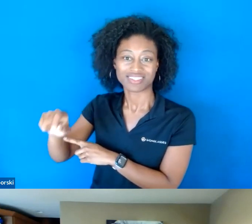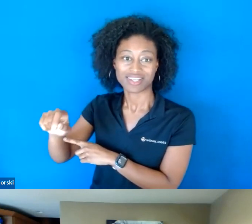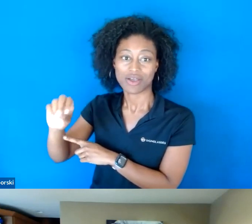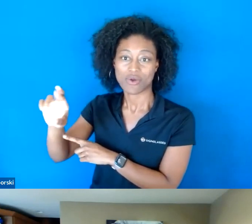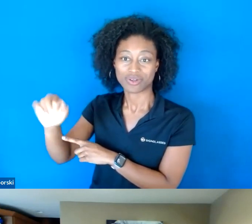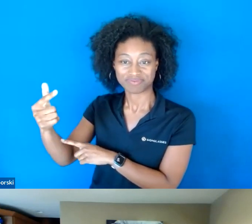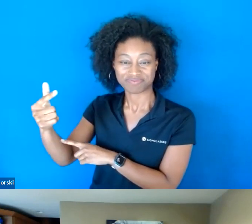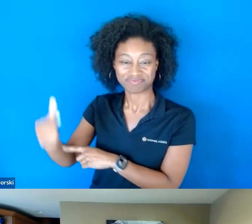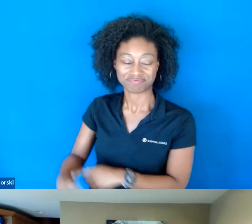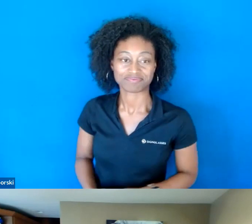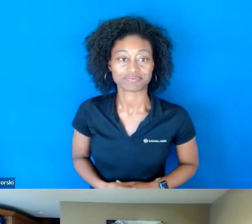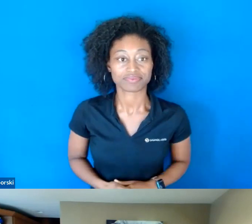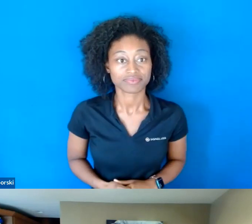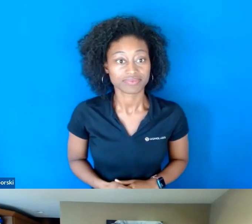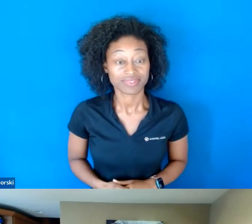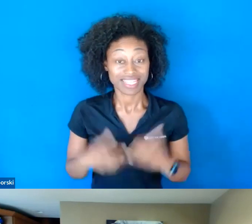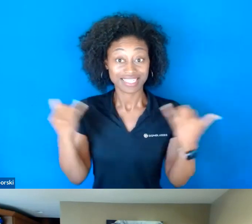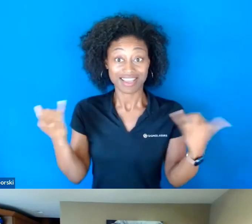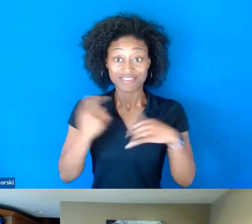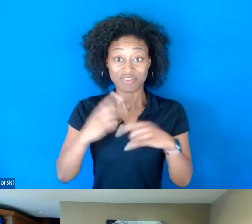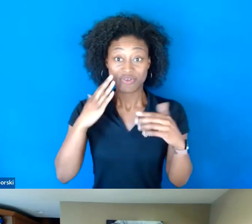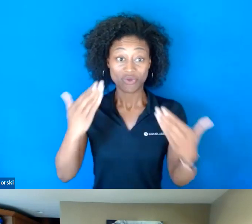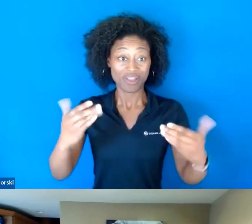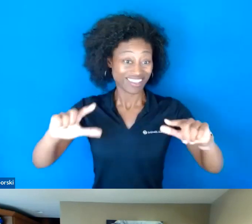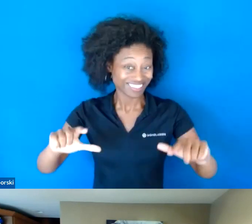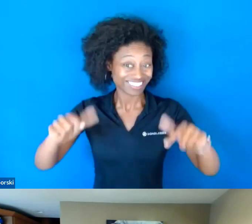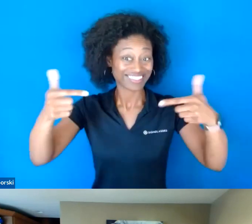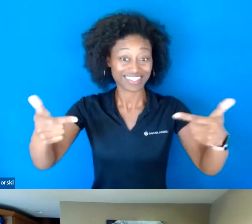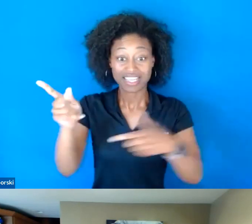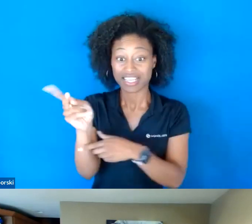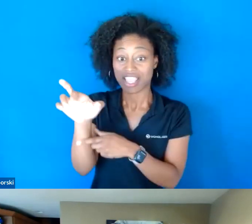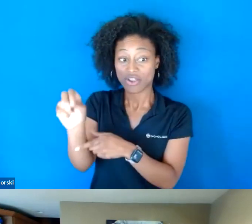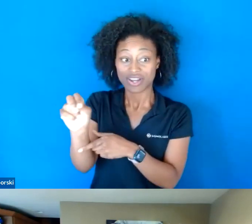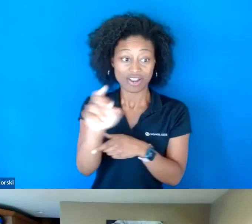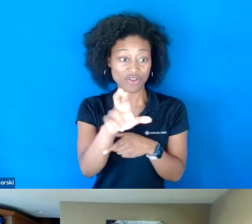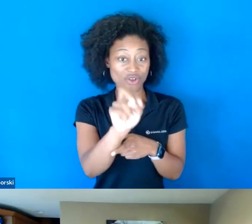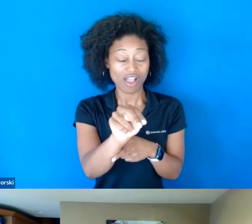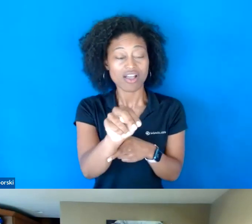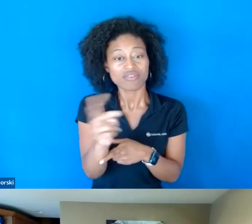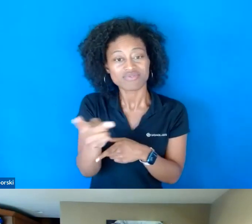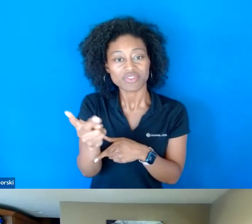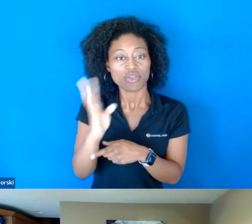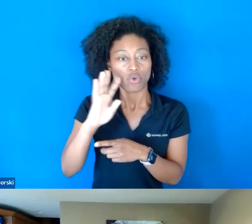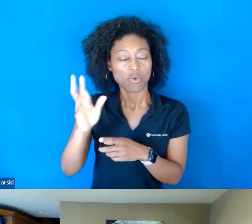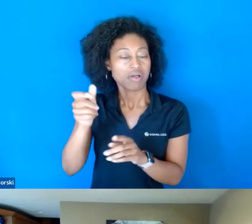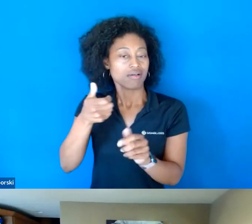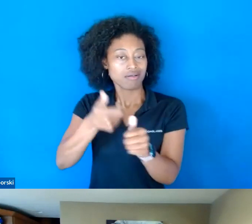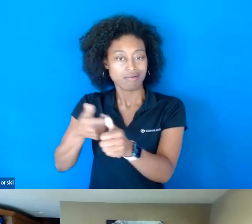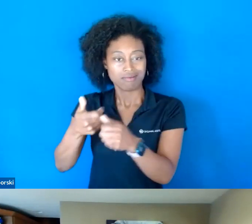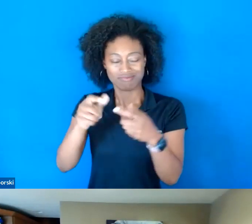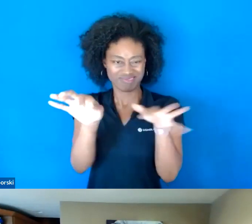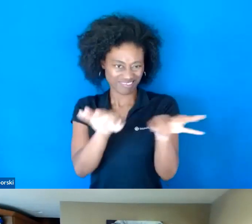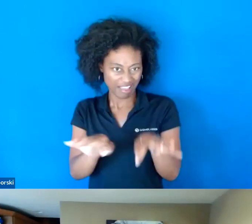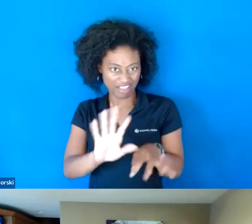RURAL.org. And now for today, I'm going to turn it over to Karen and Ron. They're going to talk a little bit about themselves. And so I'm going to skip